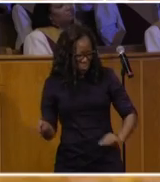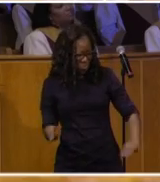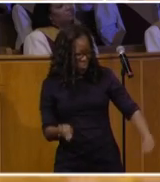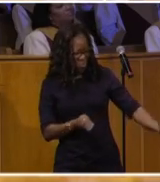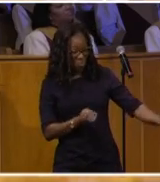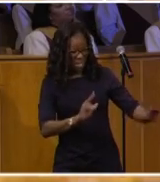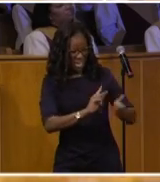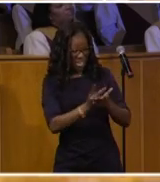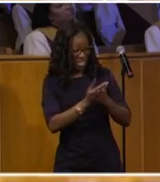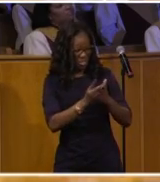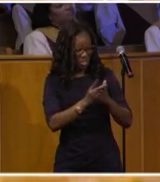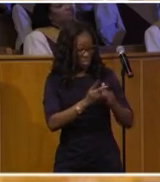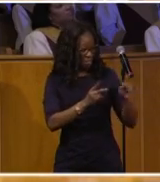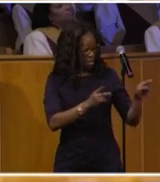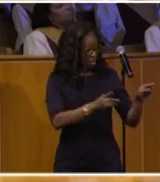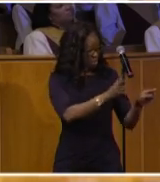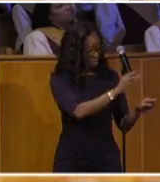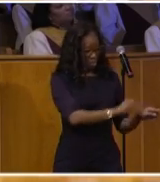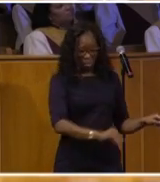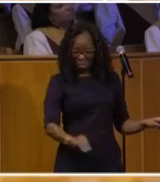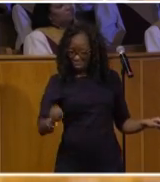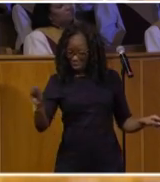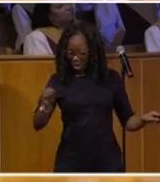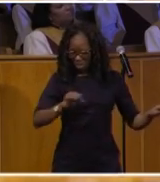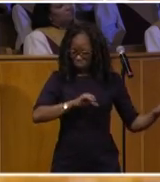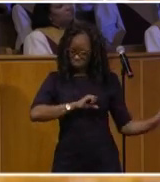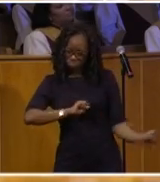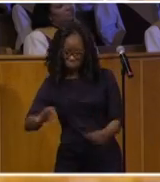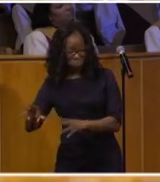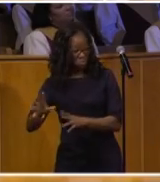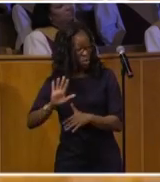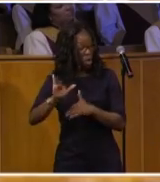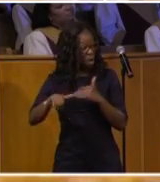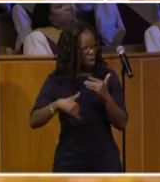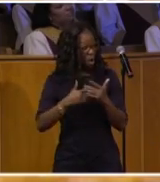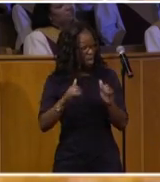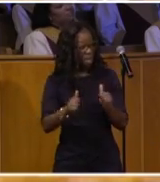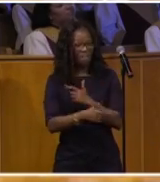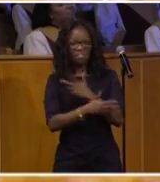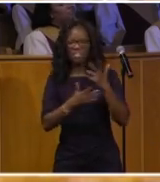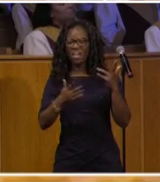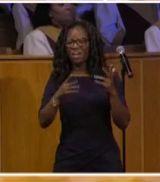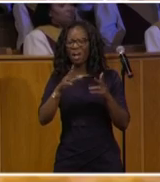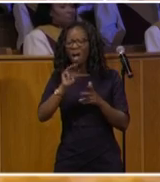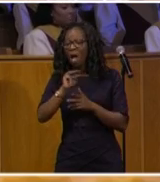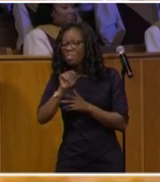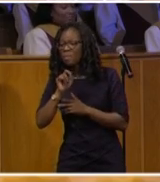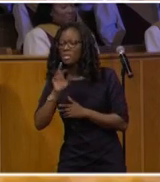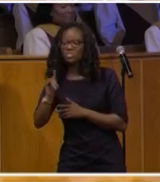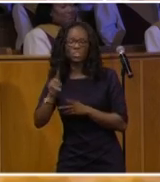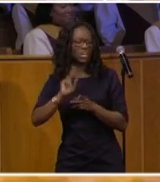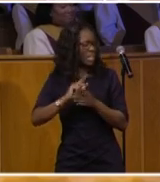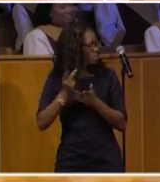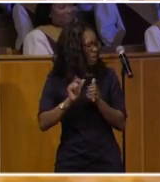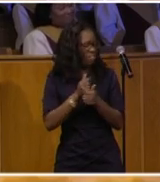the kitchen from one side to the other and threw all the mustard and ketchup and everything else out in the floor.